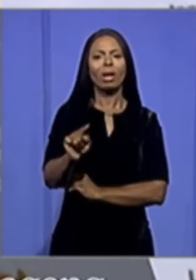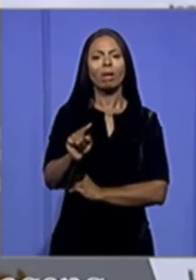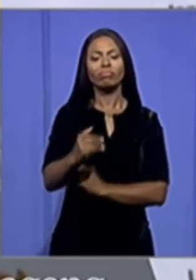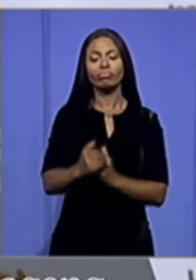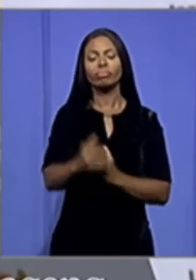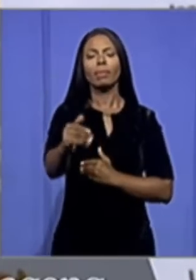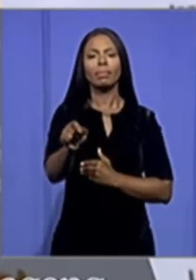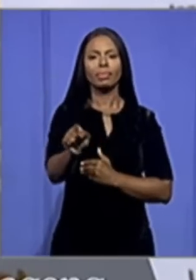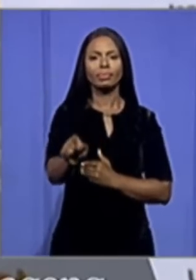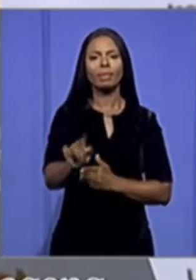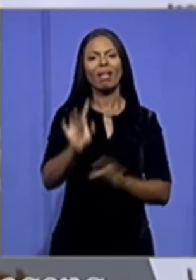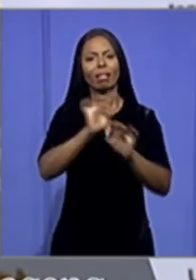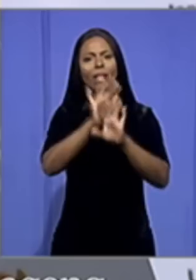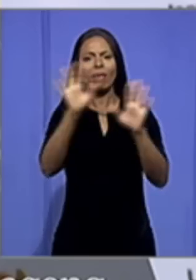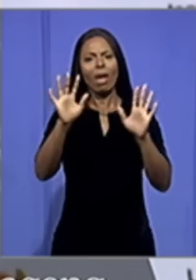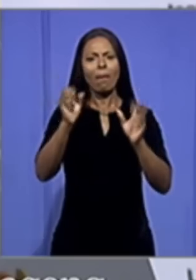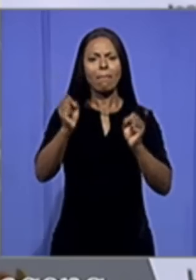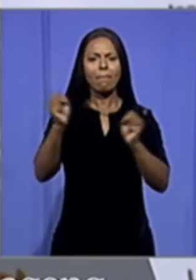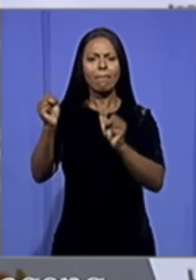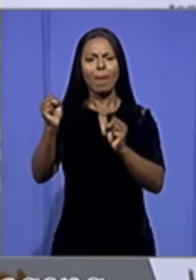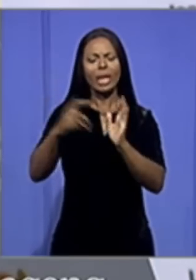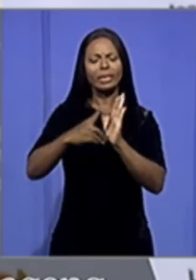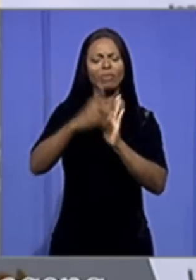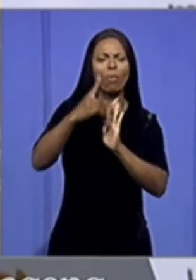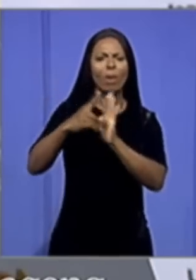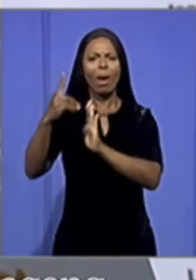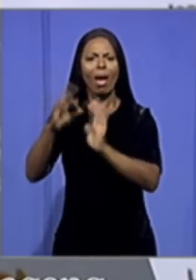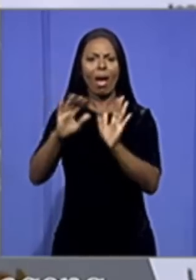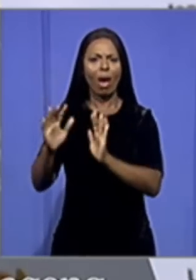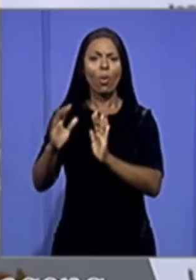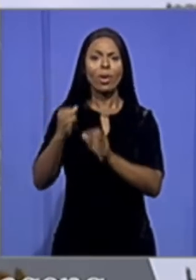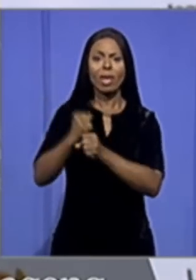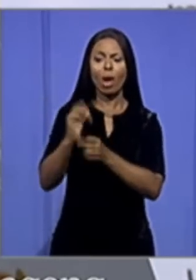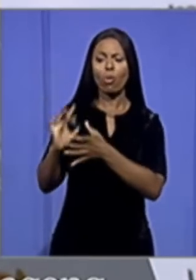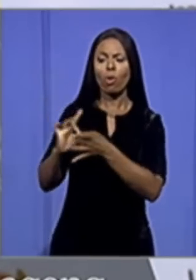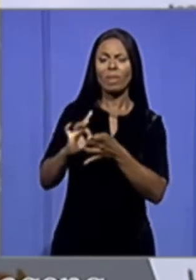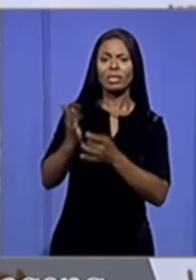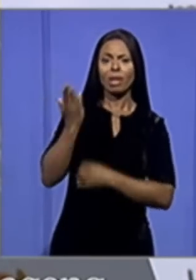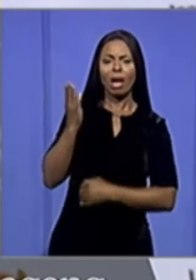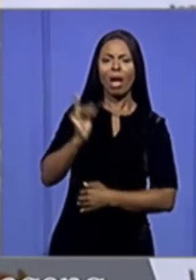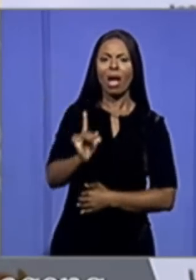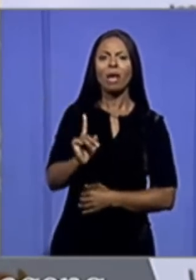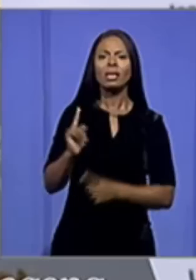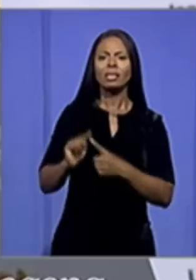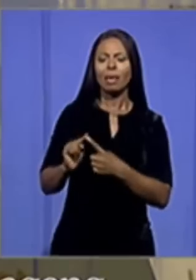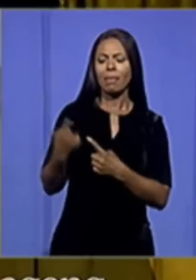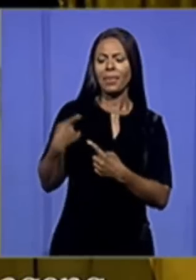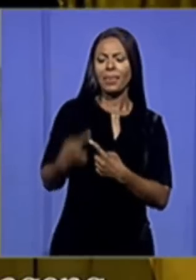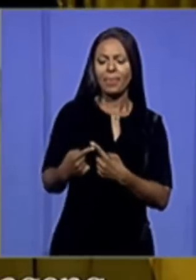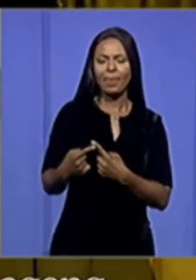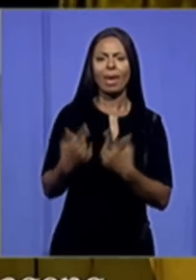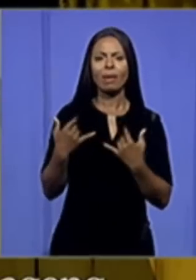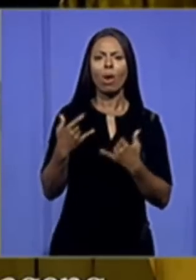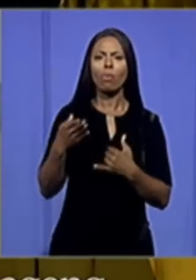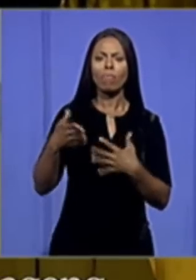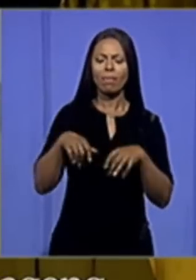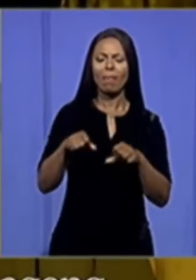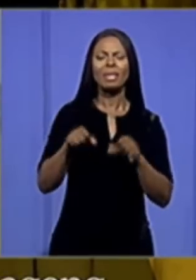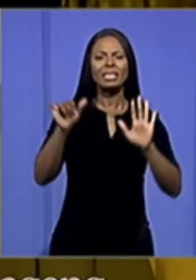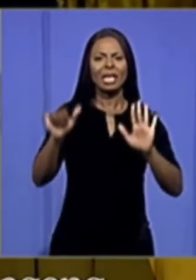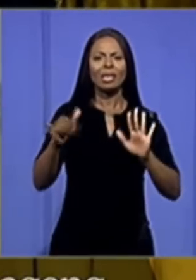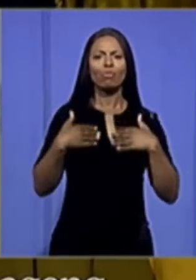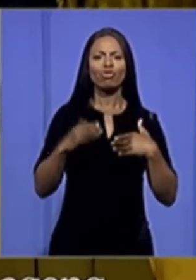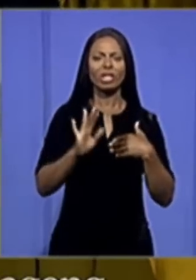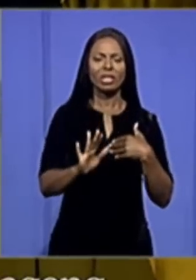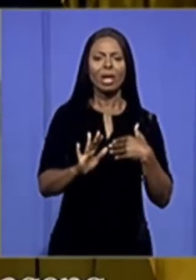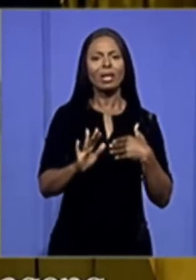clarify the progress that we've made, not only on the commitments of last year, but on the commitments of the 6th administration, as I've indicated. The picture,